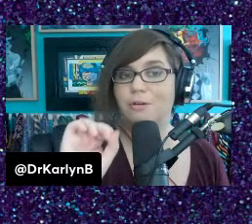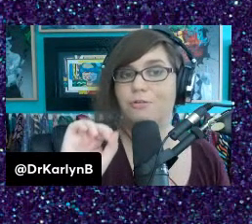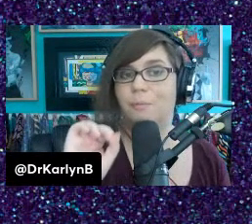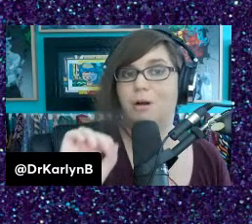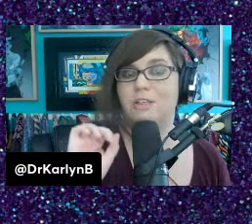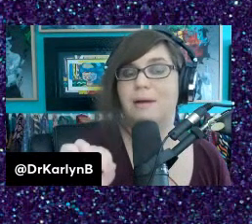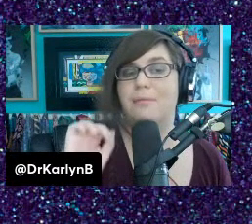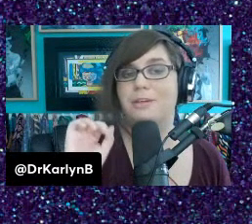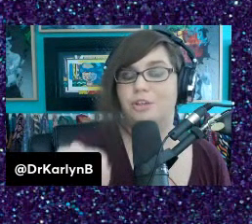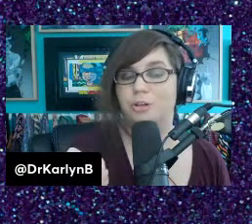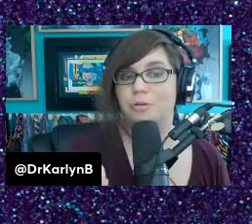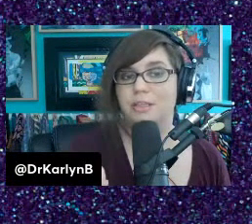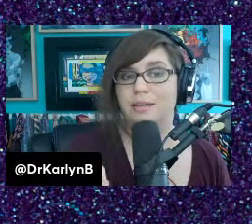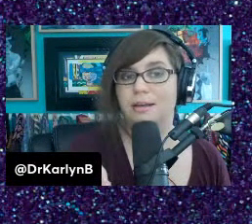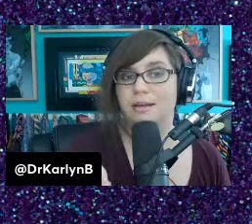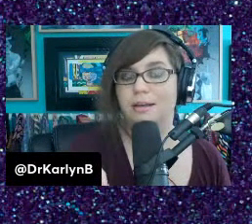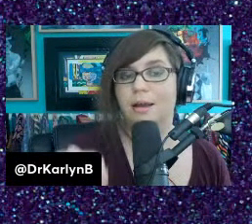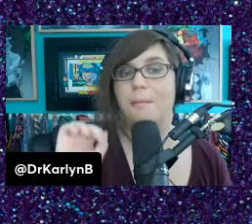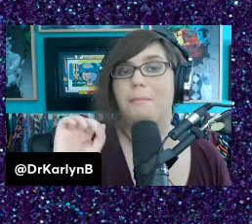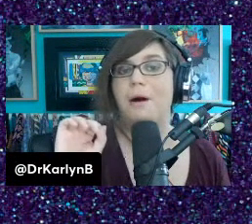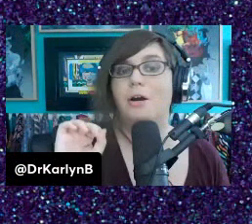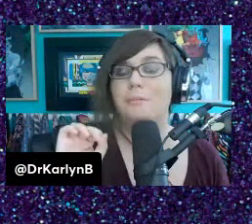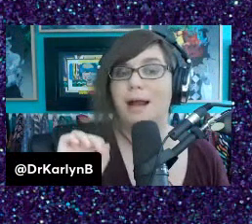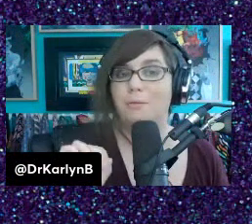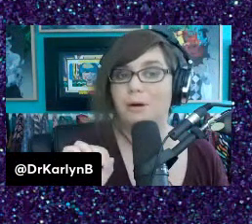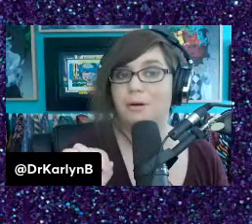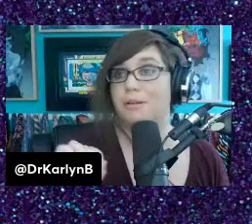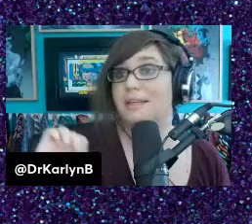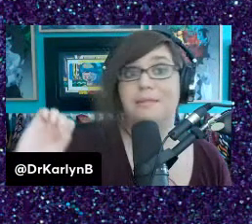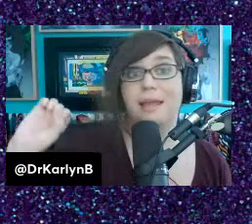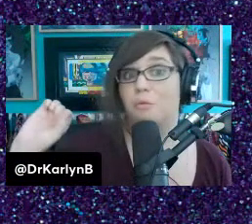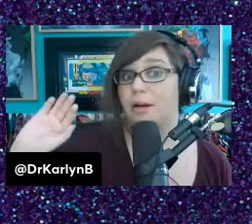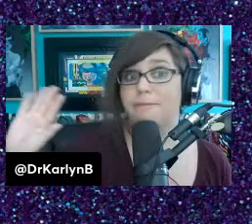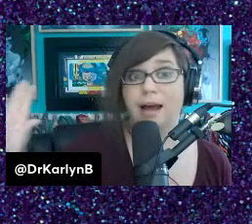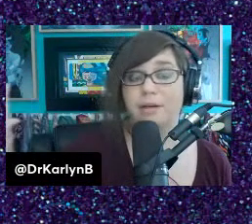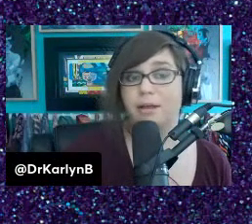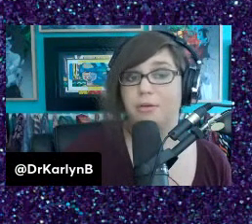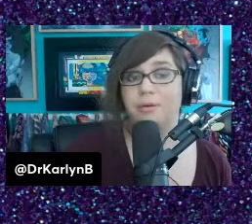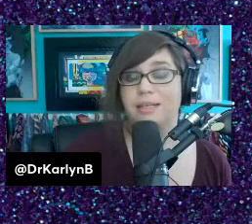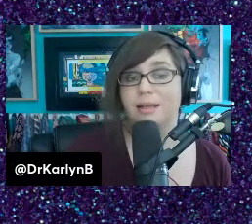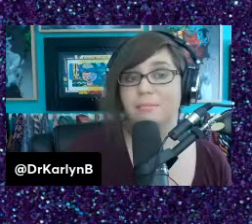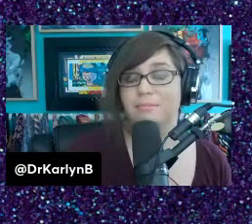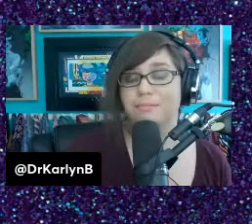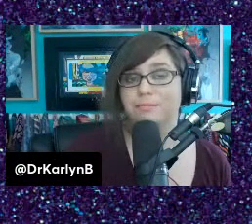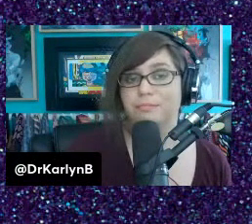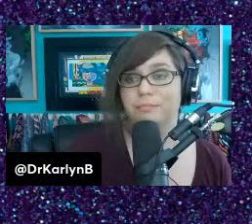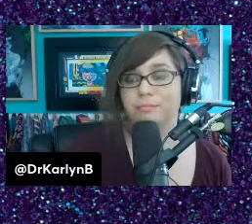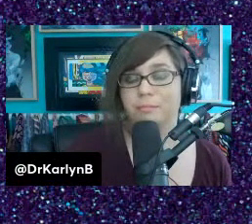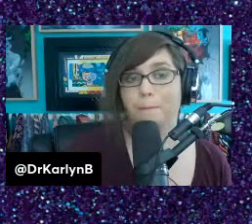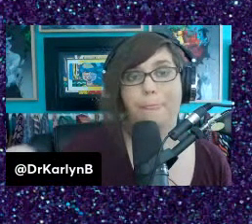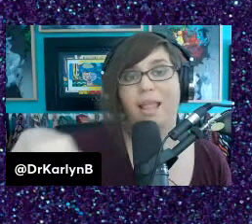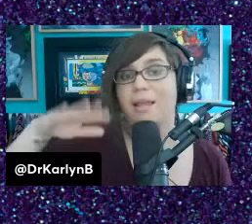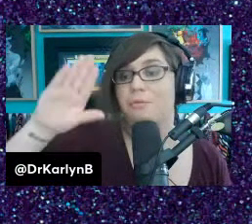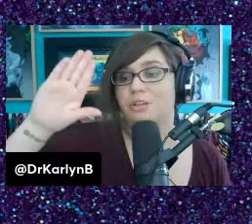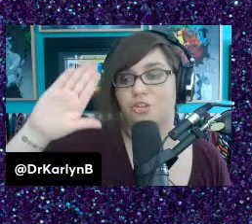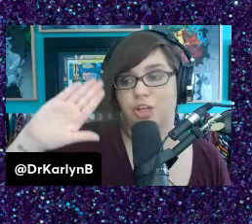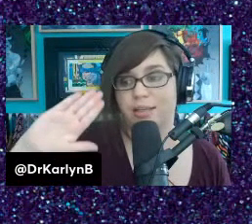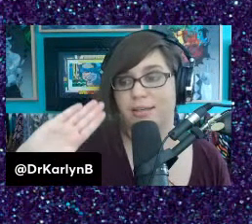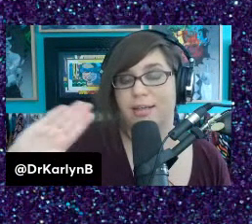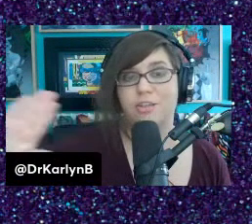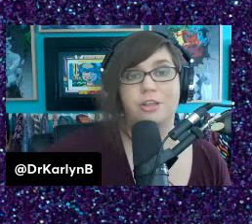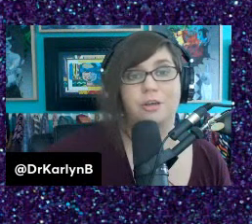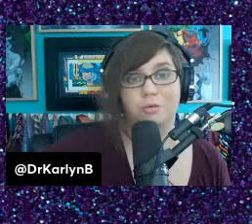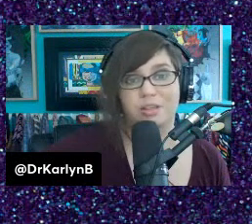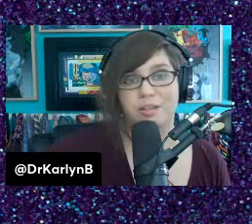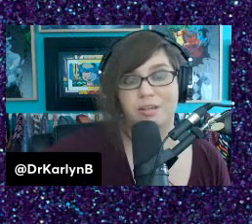made those remarks about the Jews, mark my words, they would have found another reason. It was just